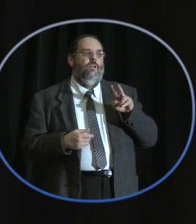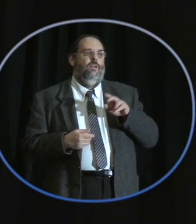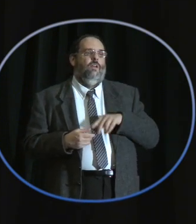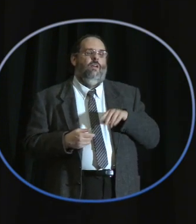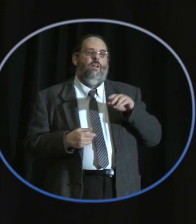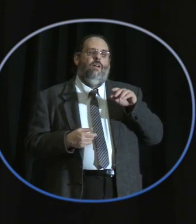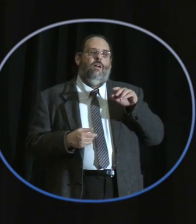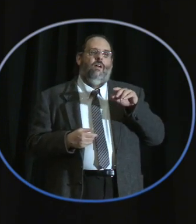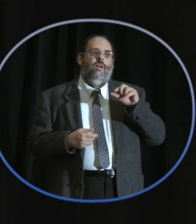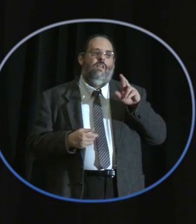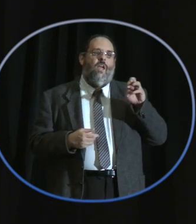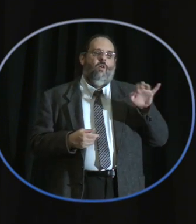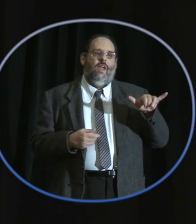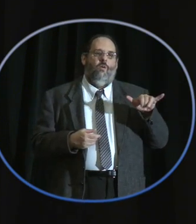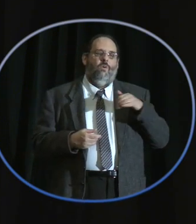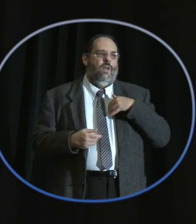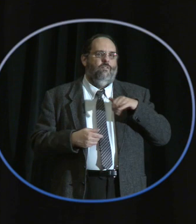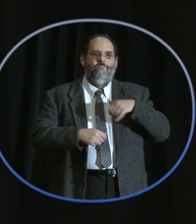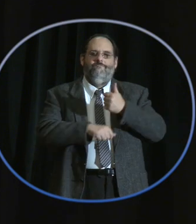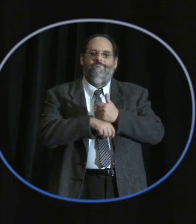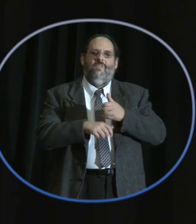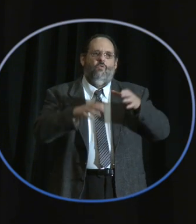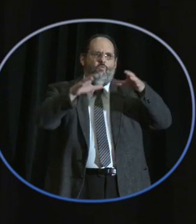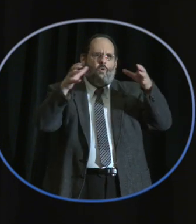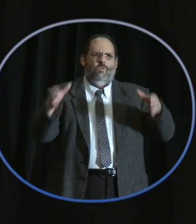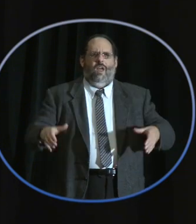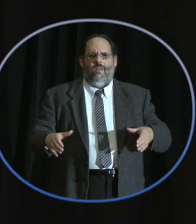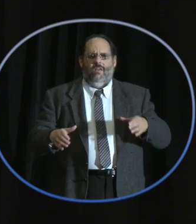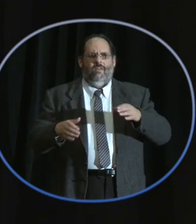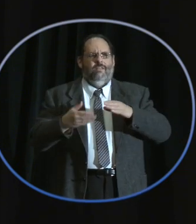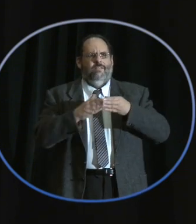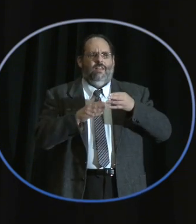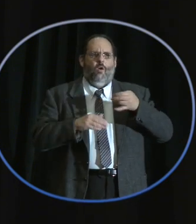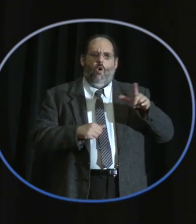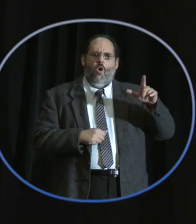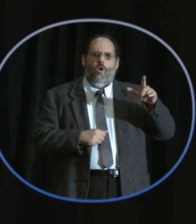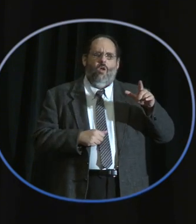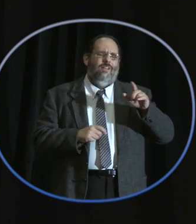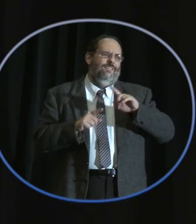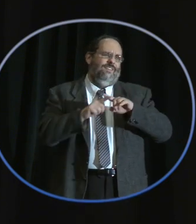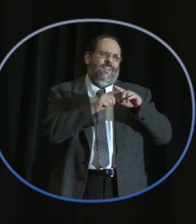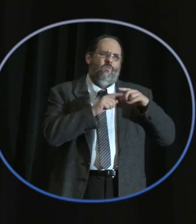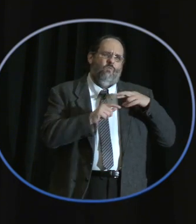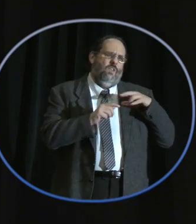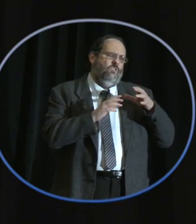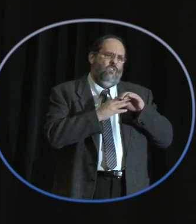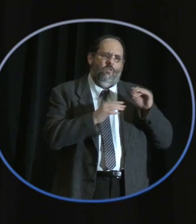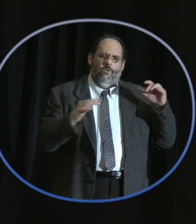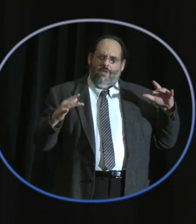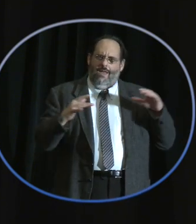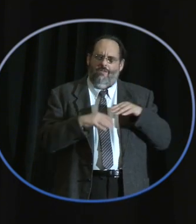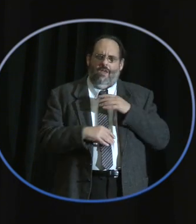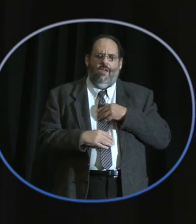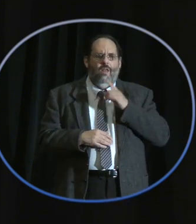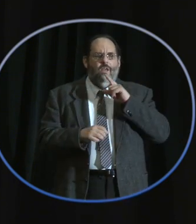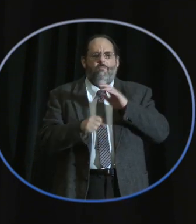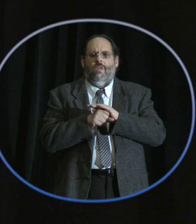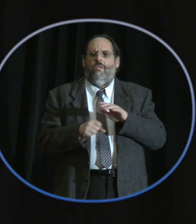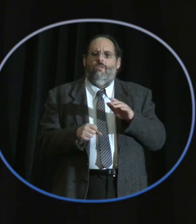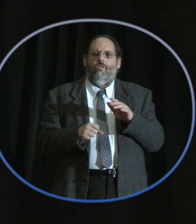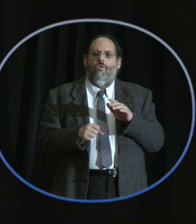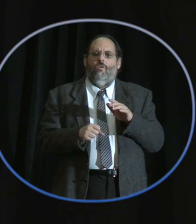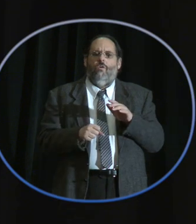hold a session in the Rotunda where religious leaders from across the city will gather and reaffirm their